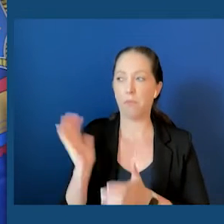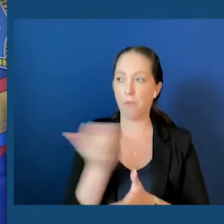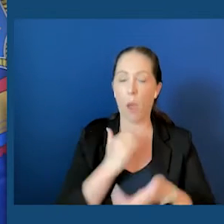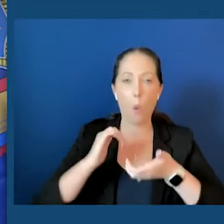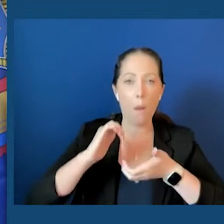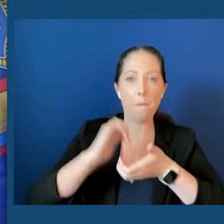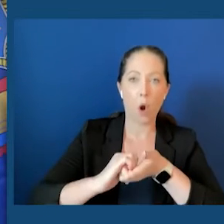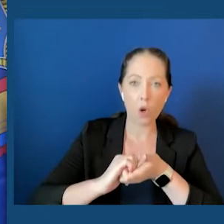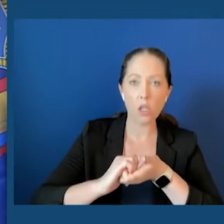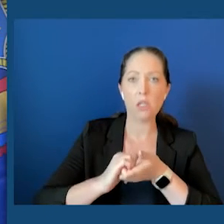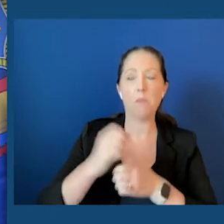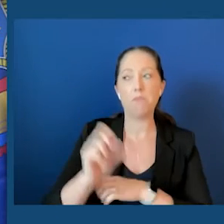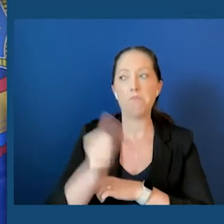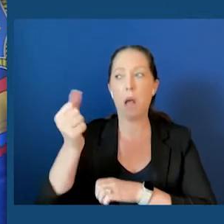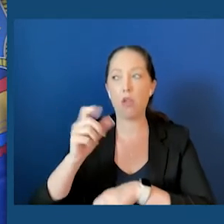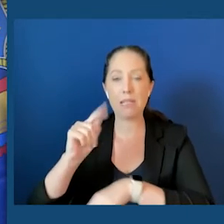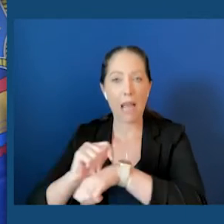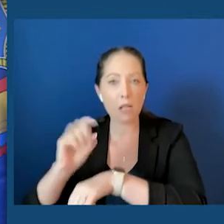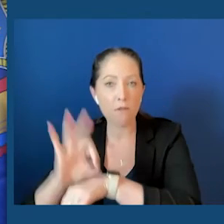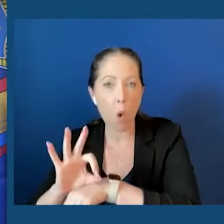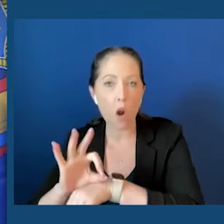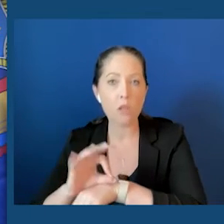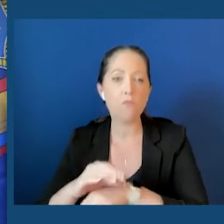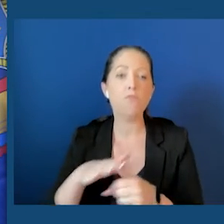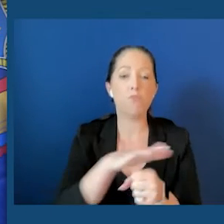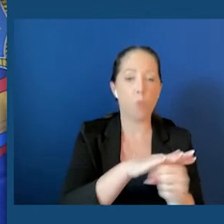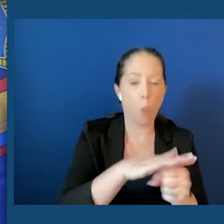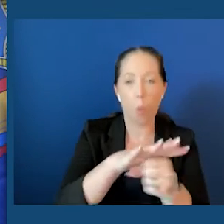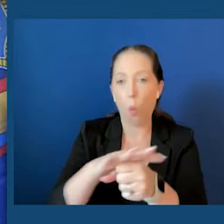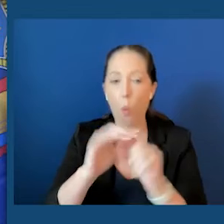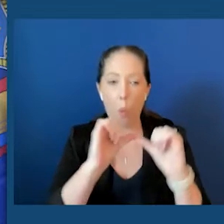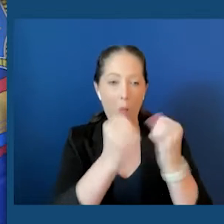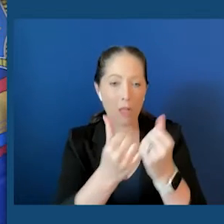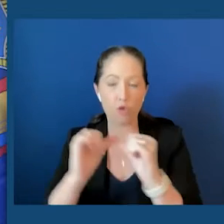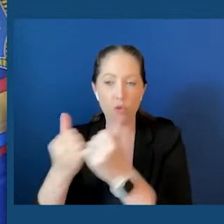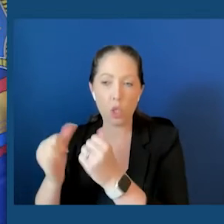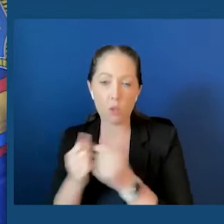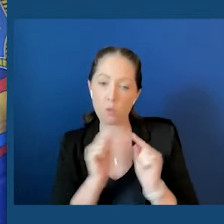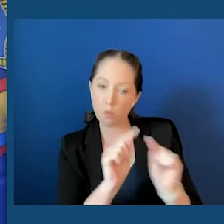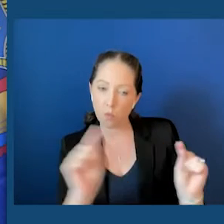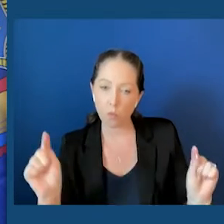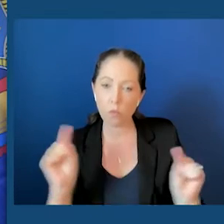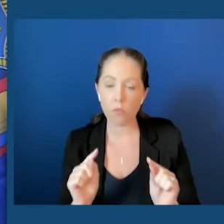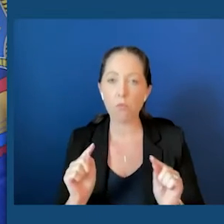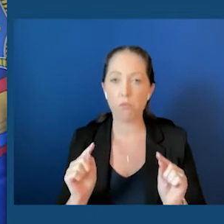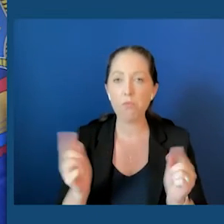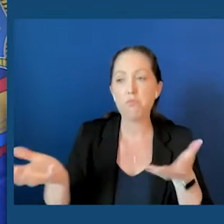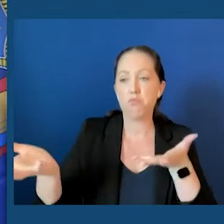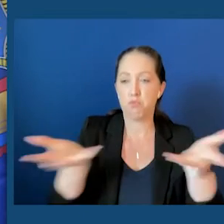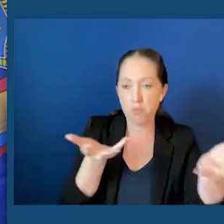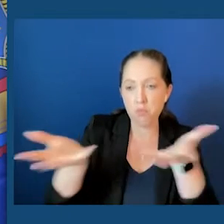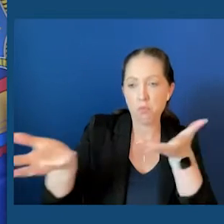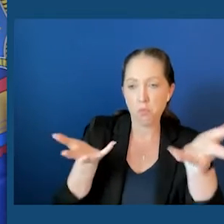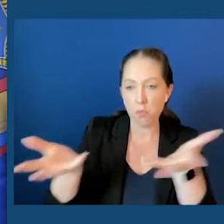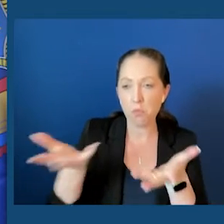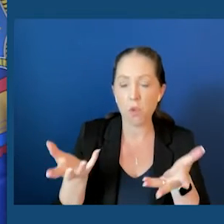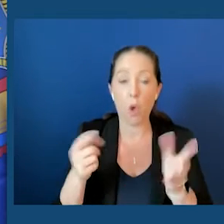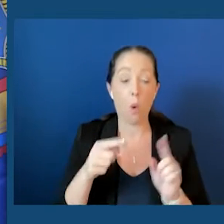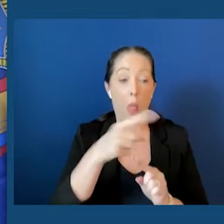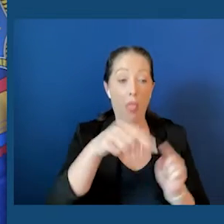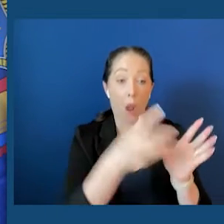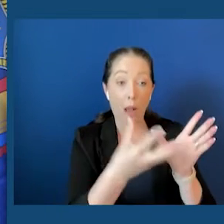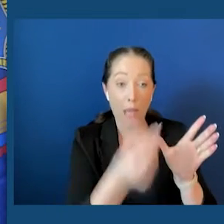other task forces and local agencies. It works out to be symbiotic. So where there's a gap, we look to bridge